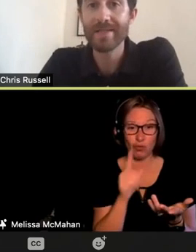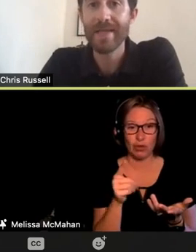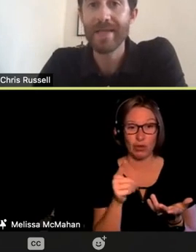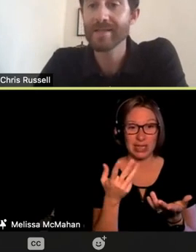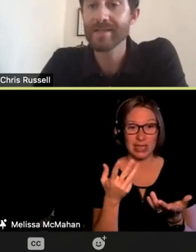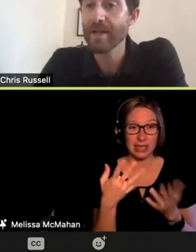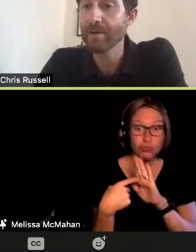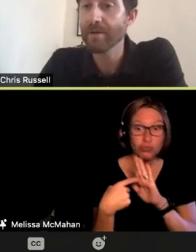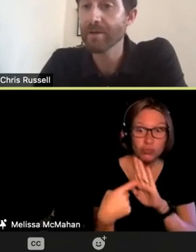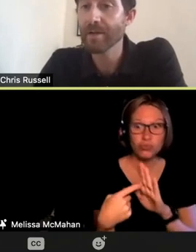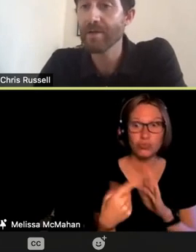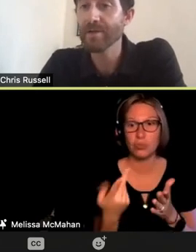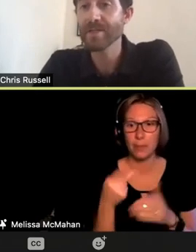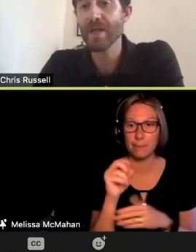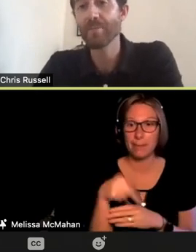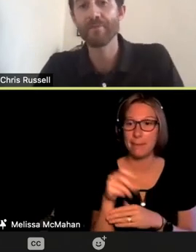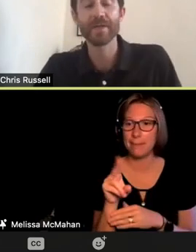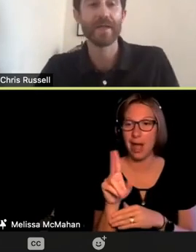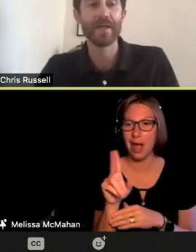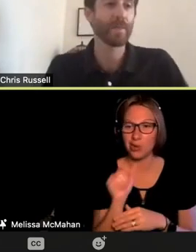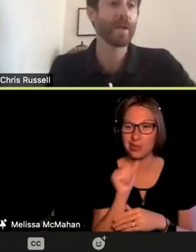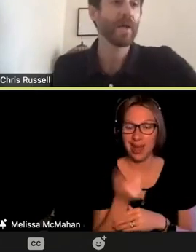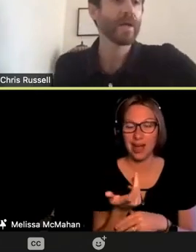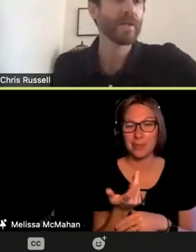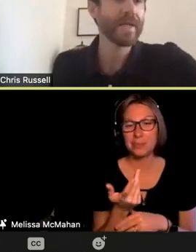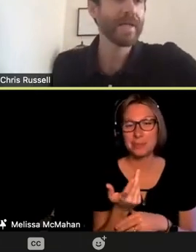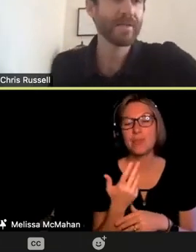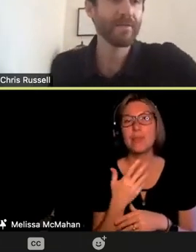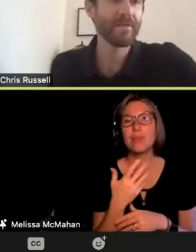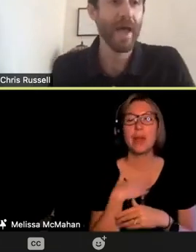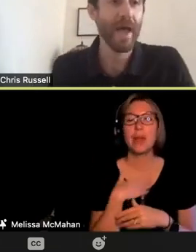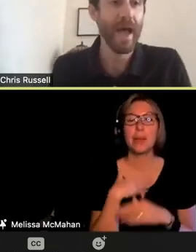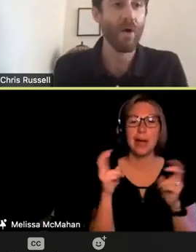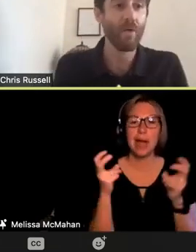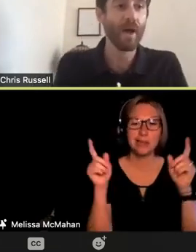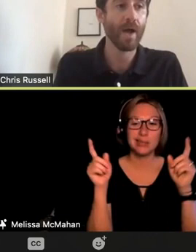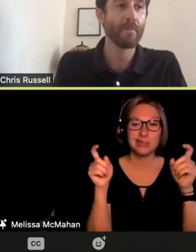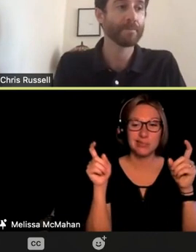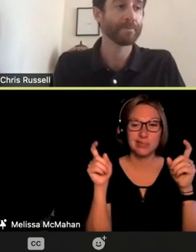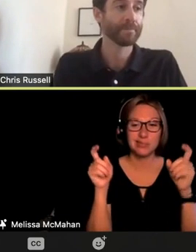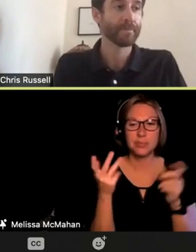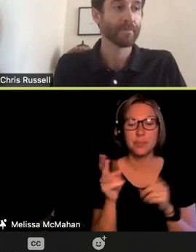The kind of test that I'll give, it's not a perfect test, but the test of